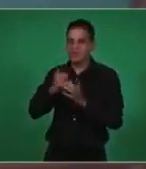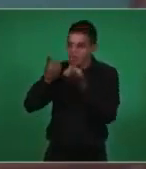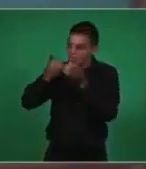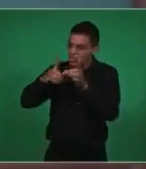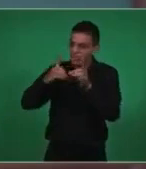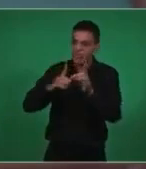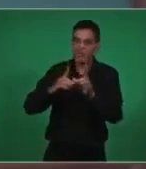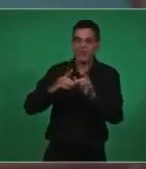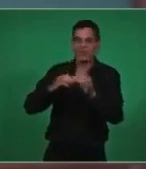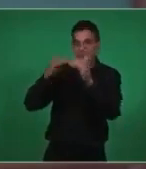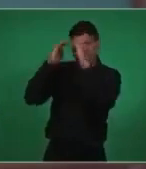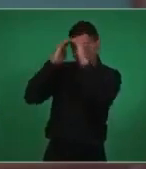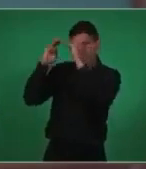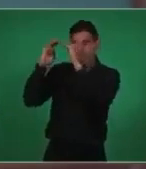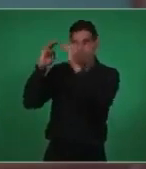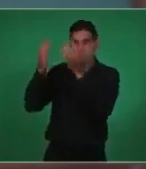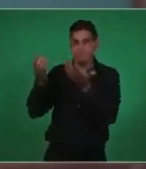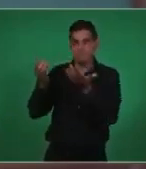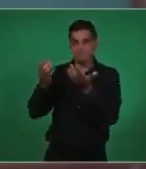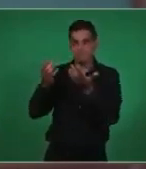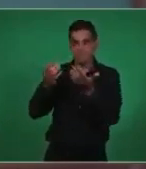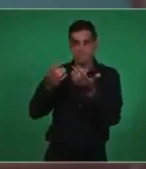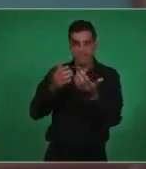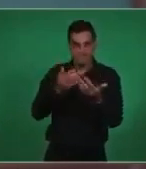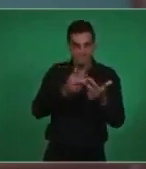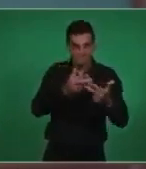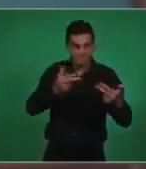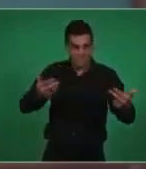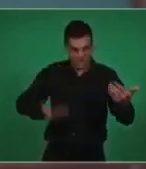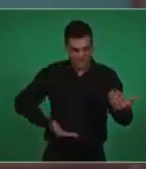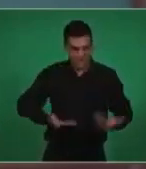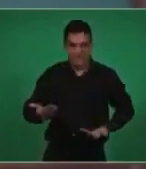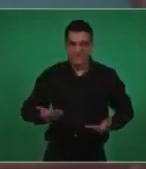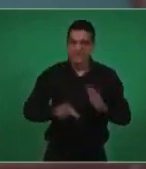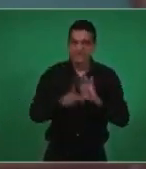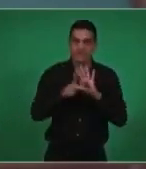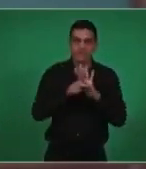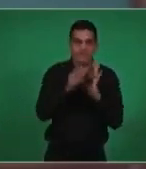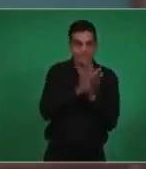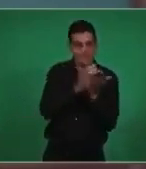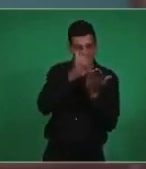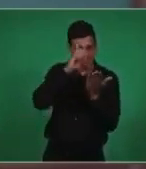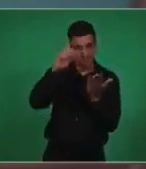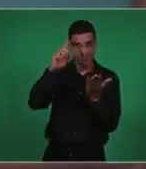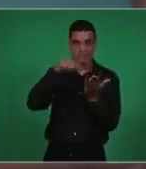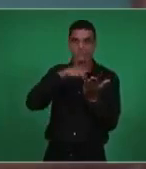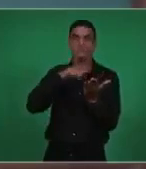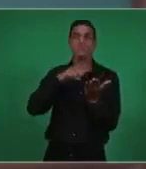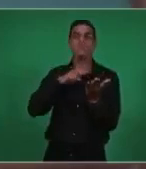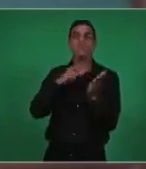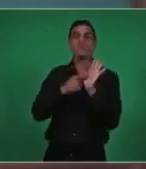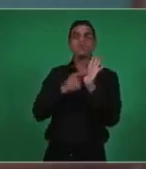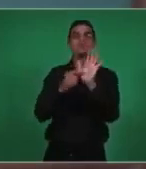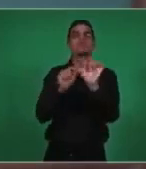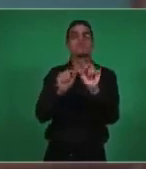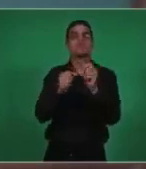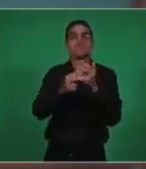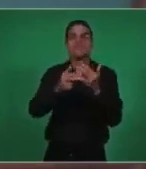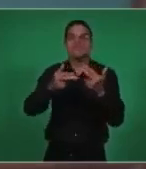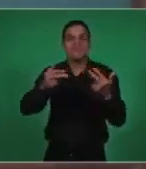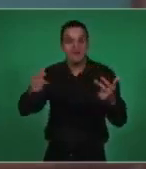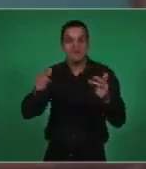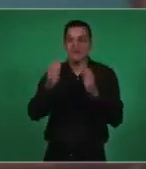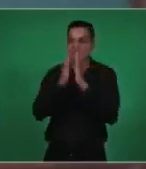Bible, the great men as well, were men of prayer. You see the mother of John Wesley,